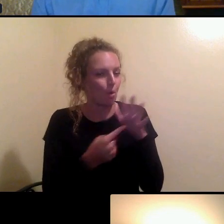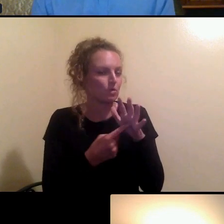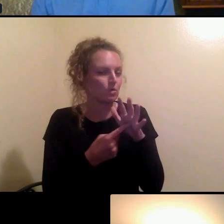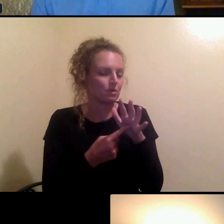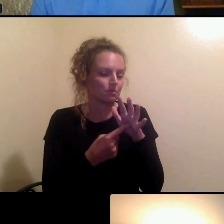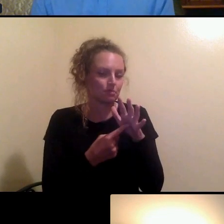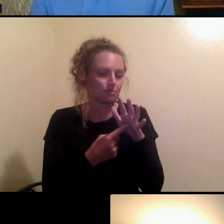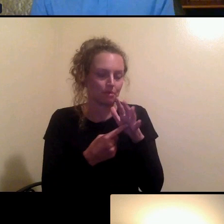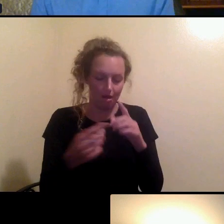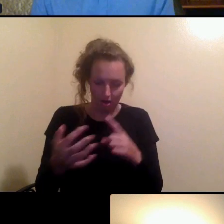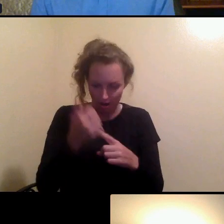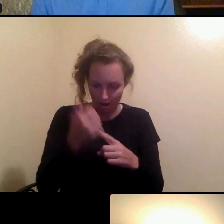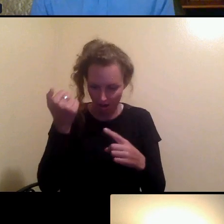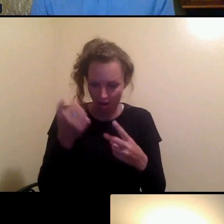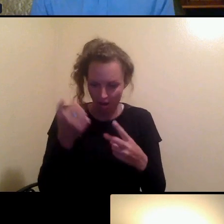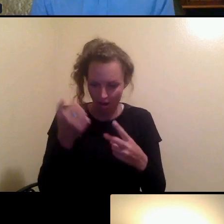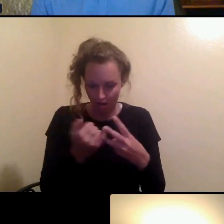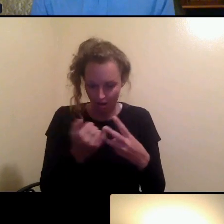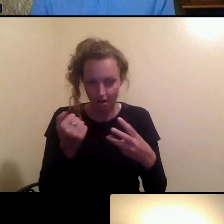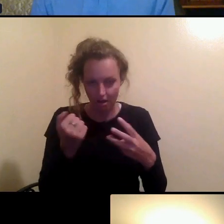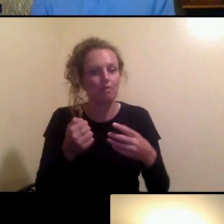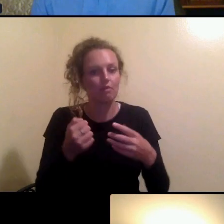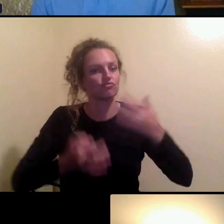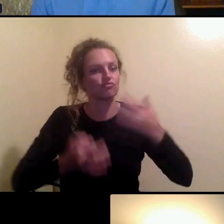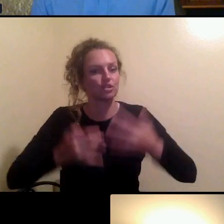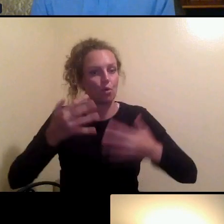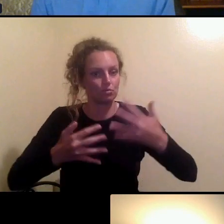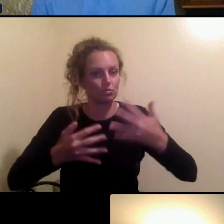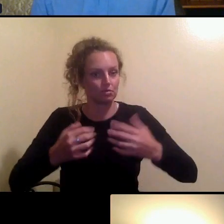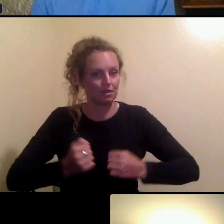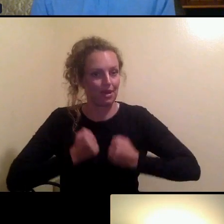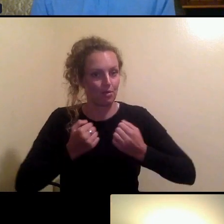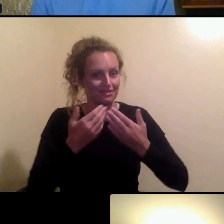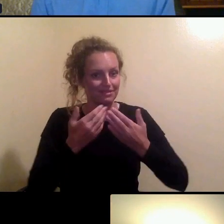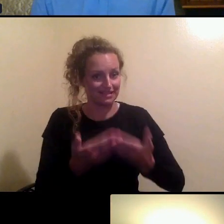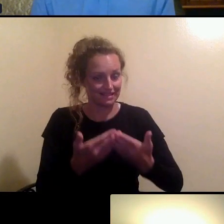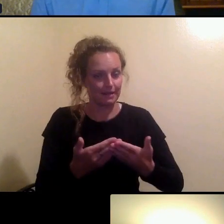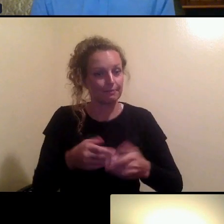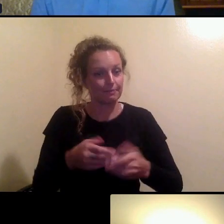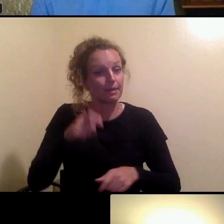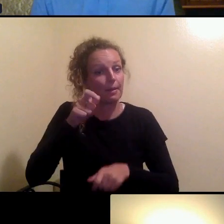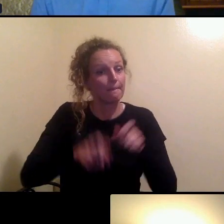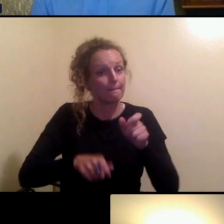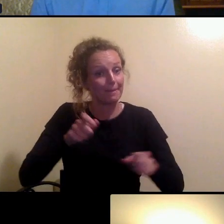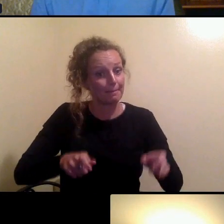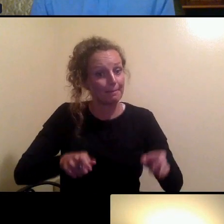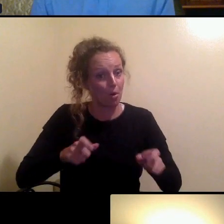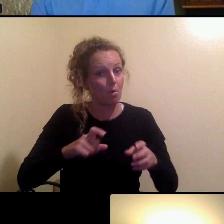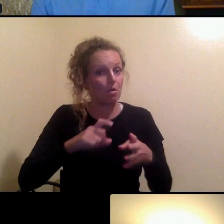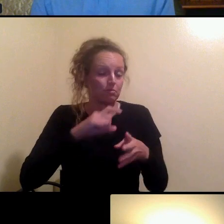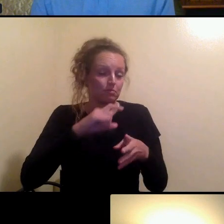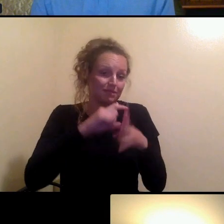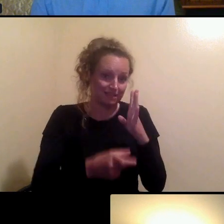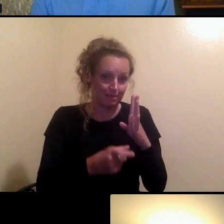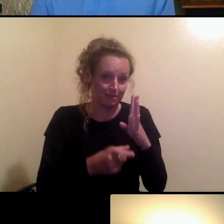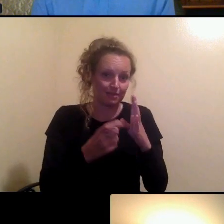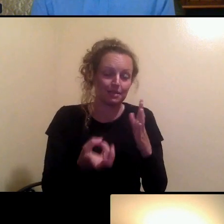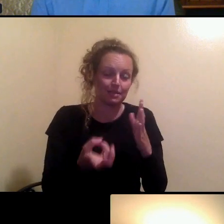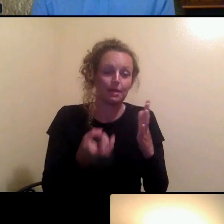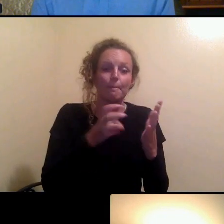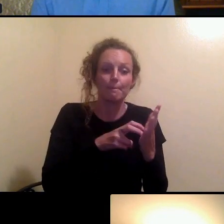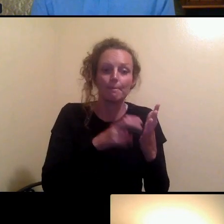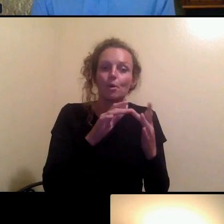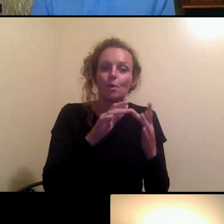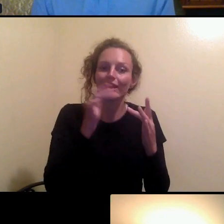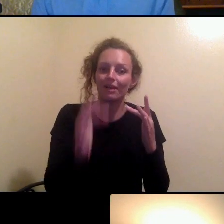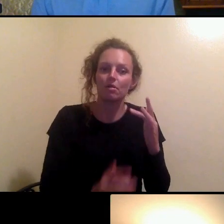since 2002, the first study is that people with disabilities are booking online at a higher rate than the able-bodied.